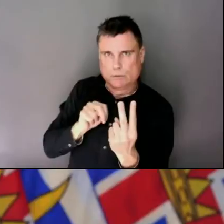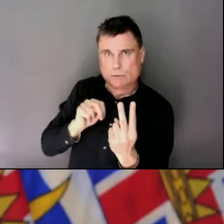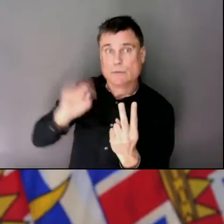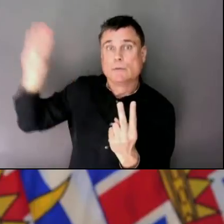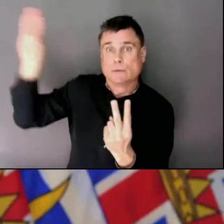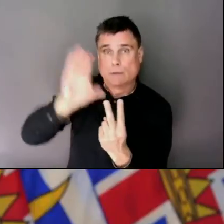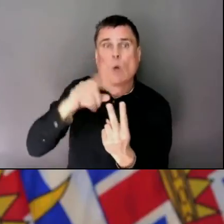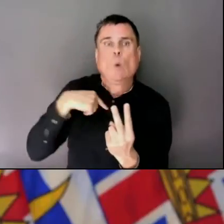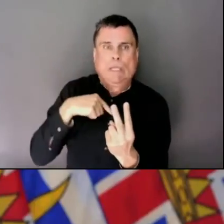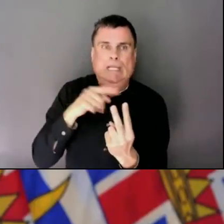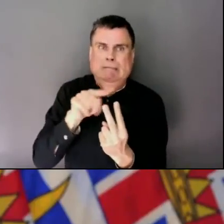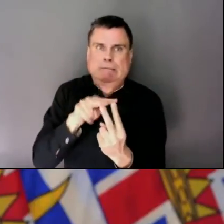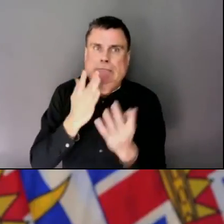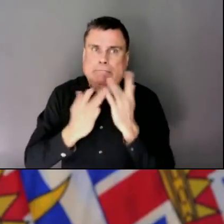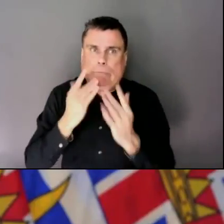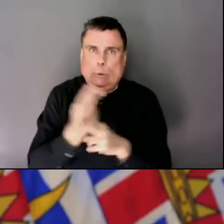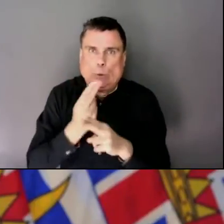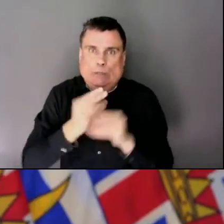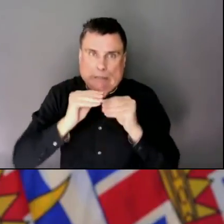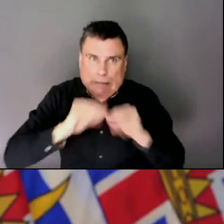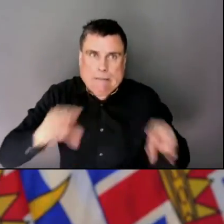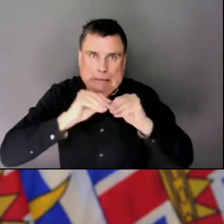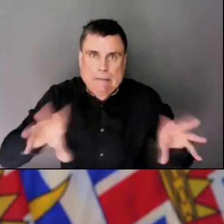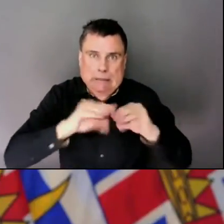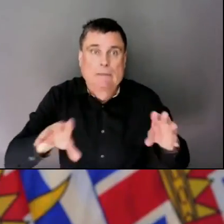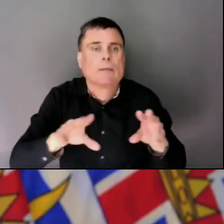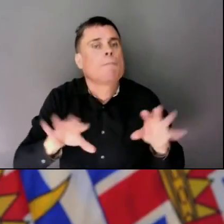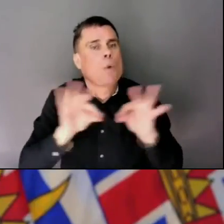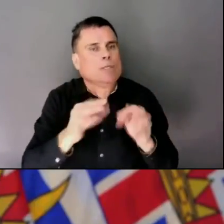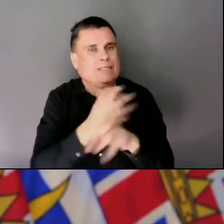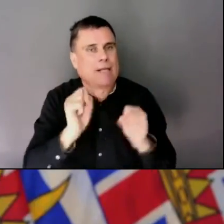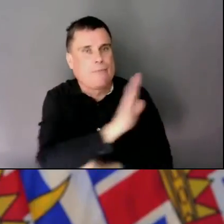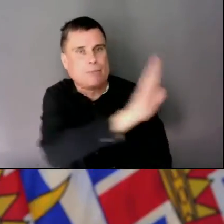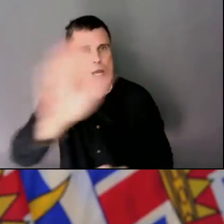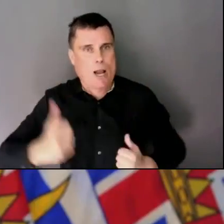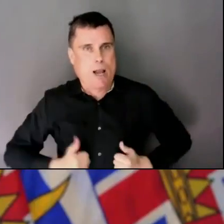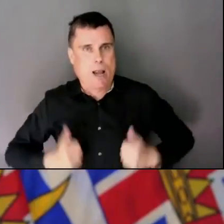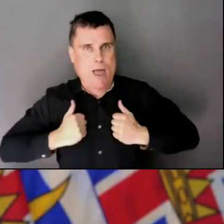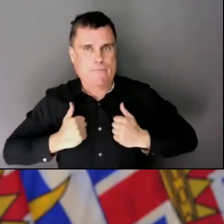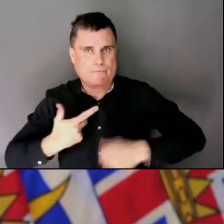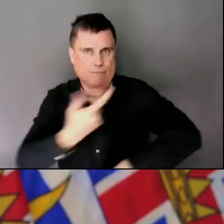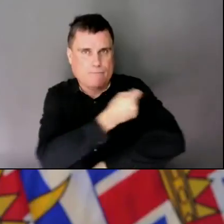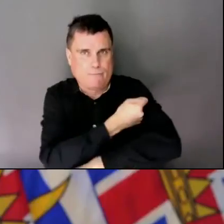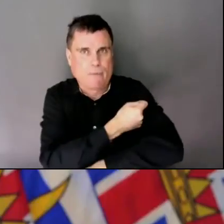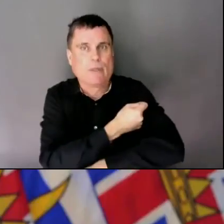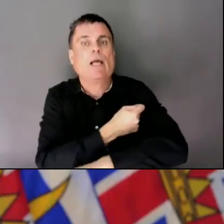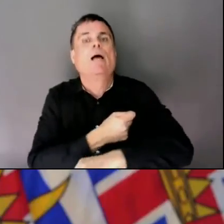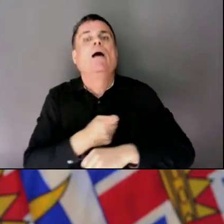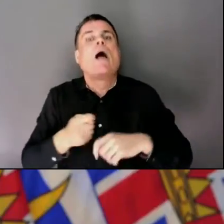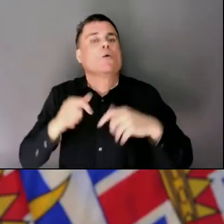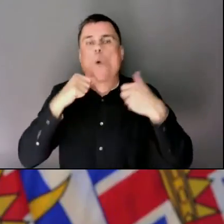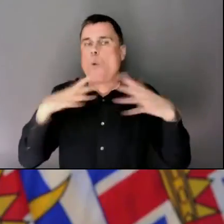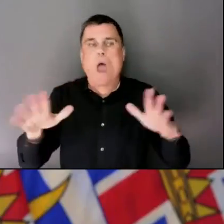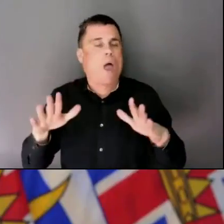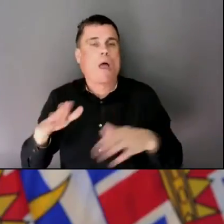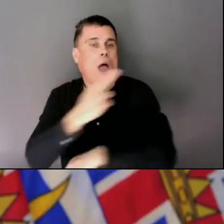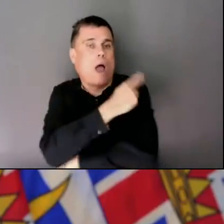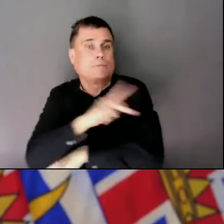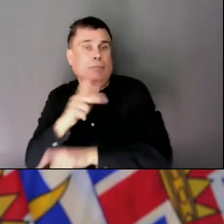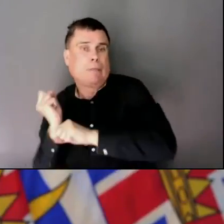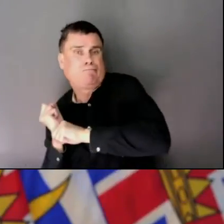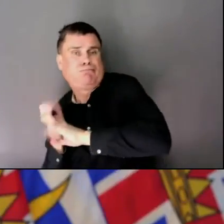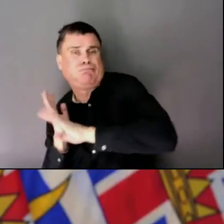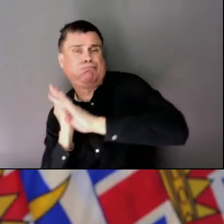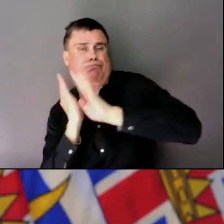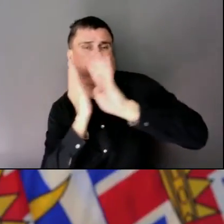system, our healthcare system from being overwhelmed. We know that there are many people every day who go out and do their job that